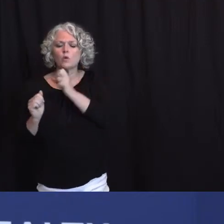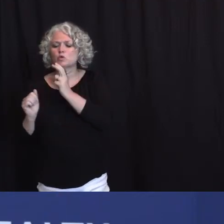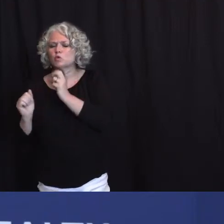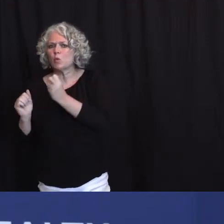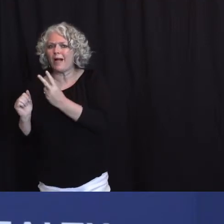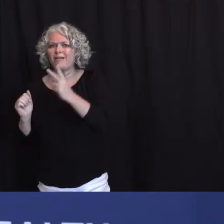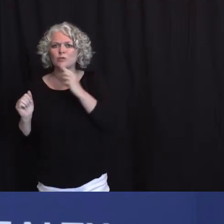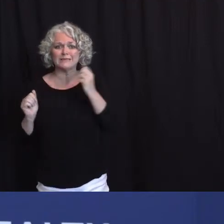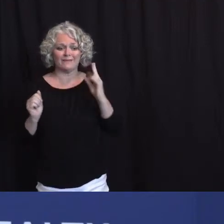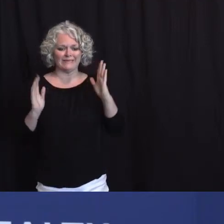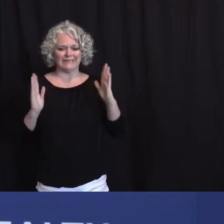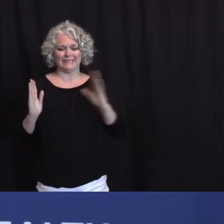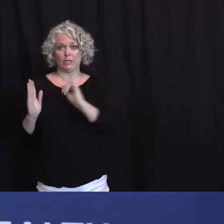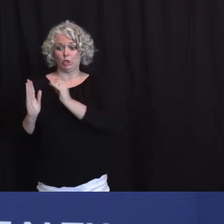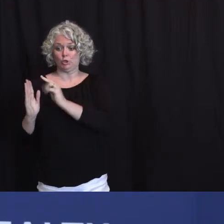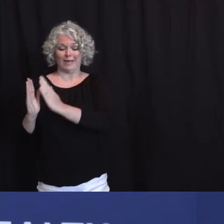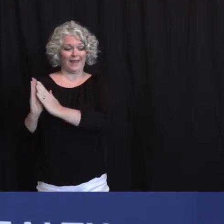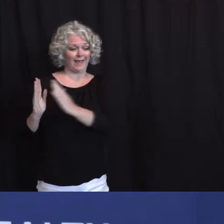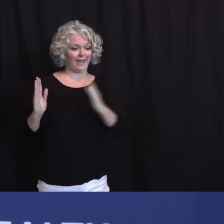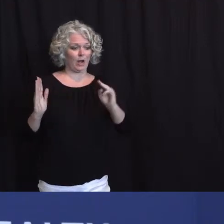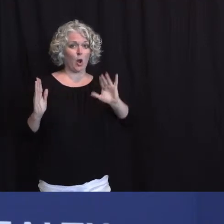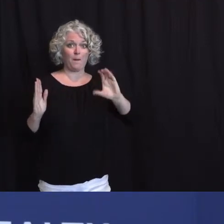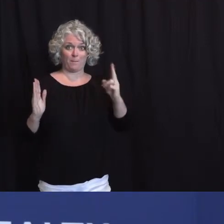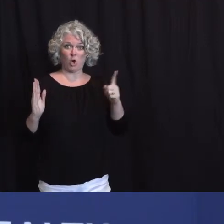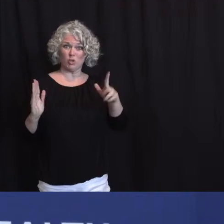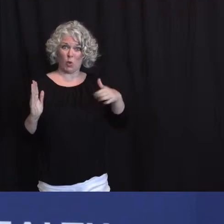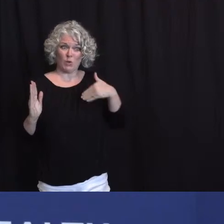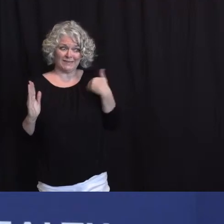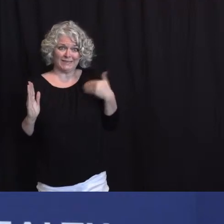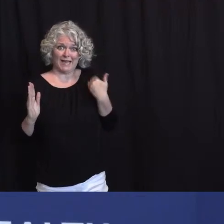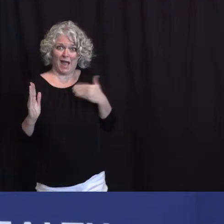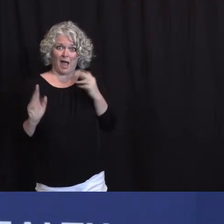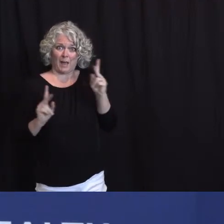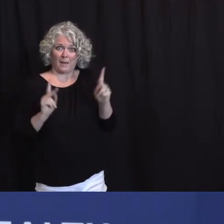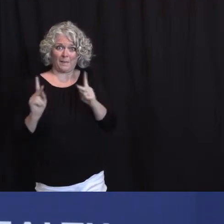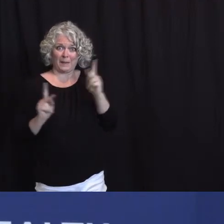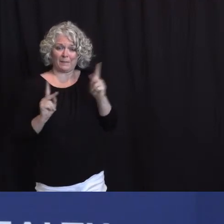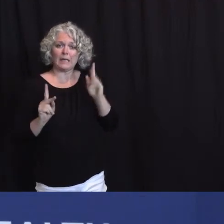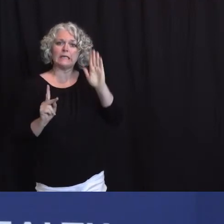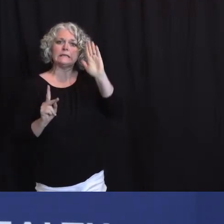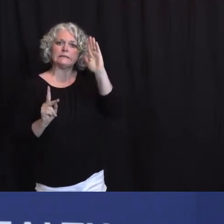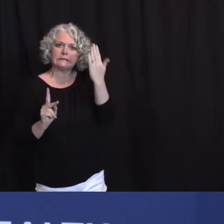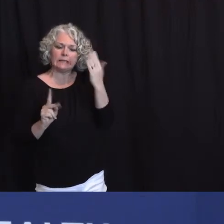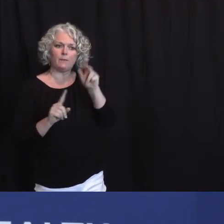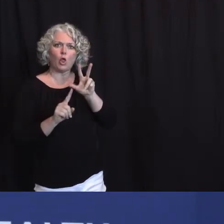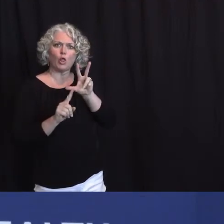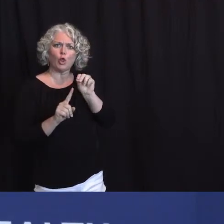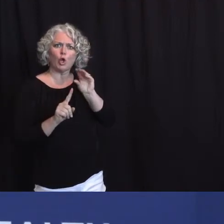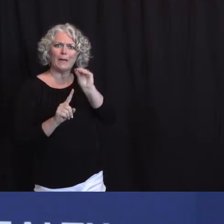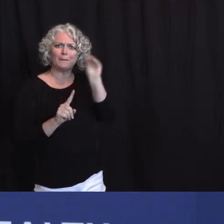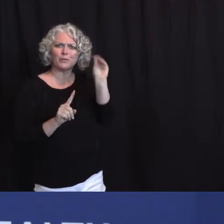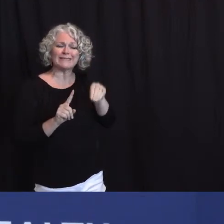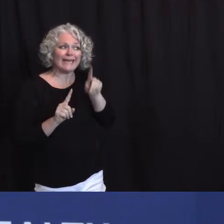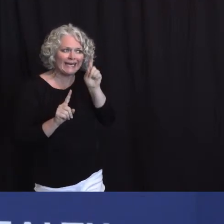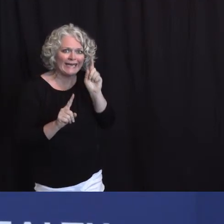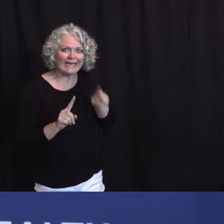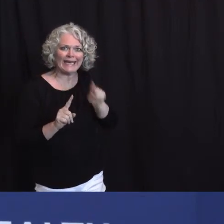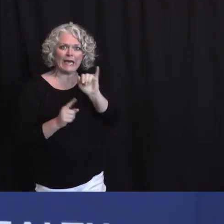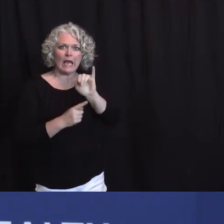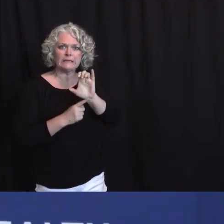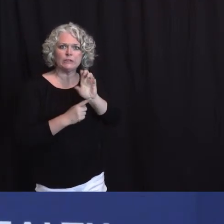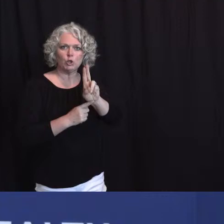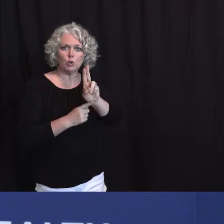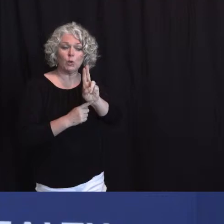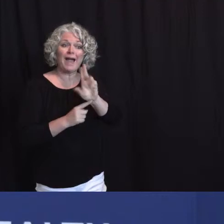from January through March, and of those hospitalized, nearly 1/3 required intensive care, and